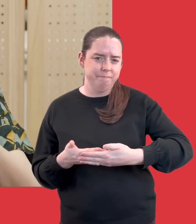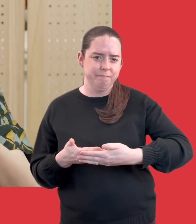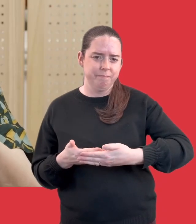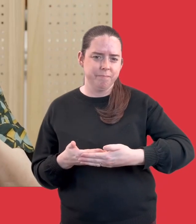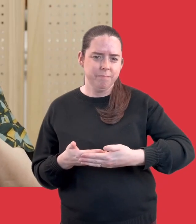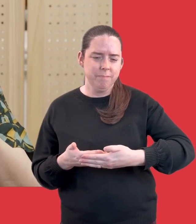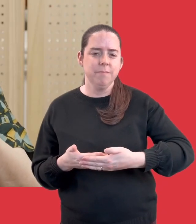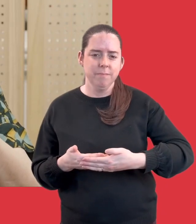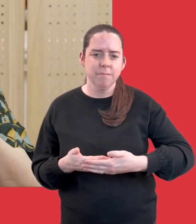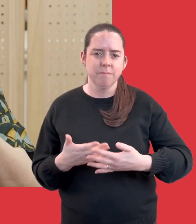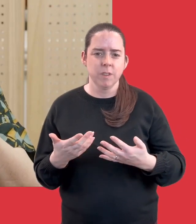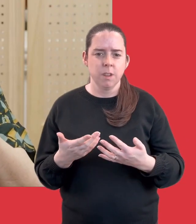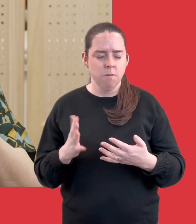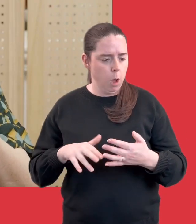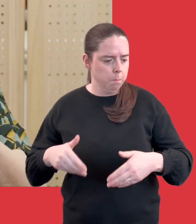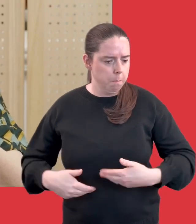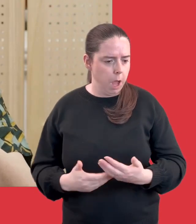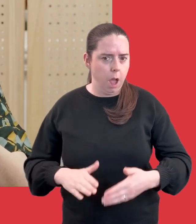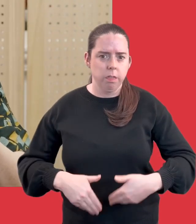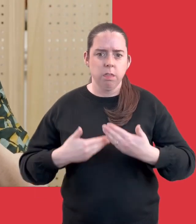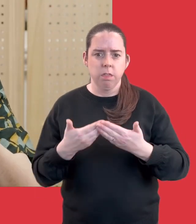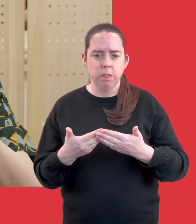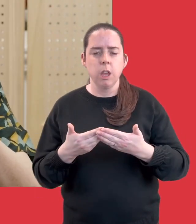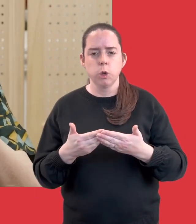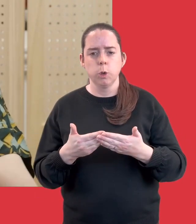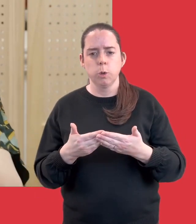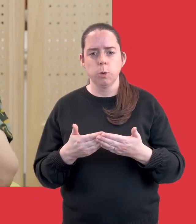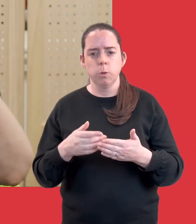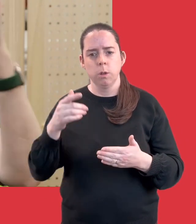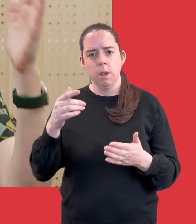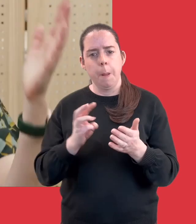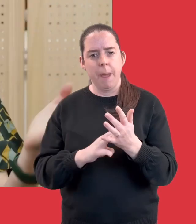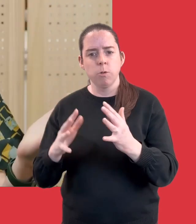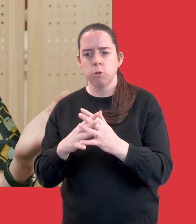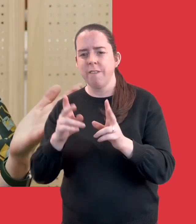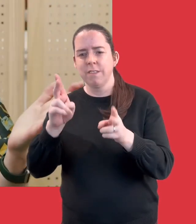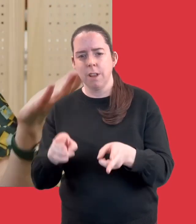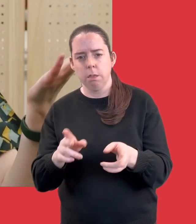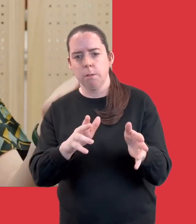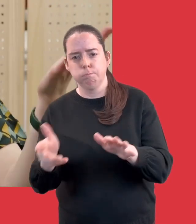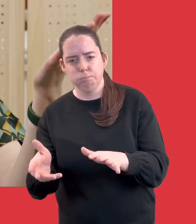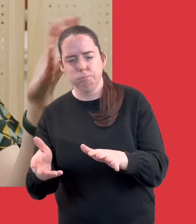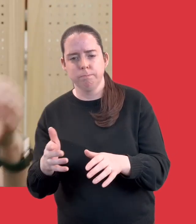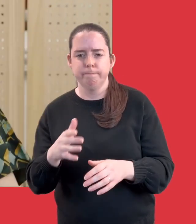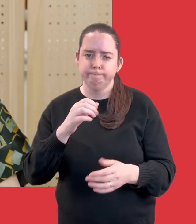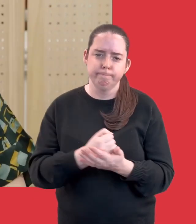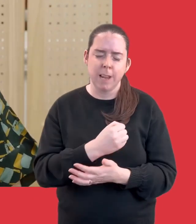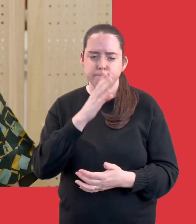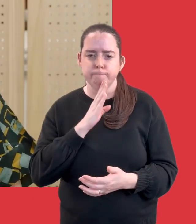like, from the moment that she gives birth to the moment that sadly she